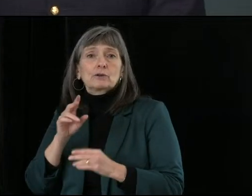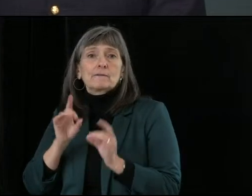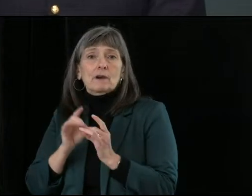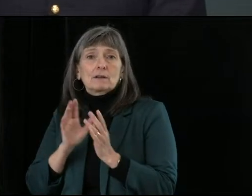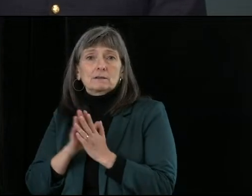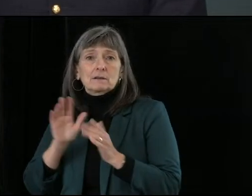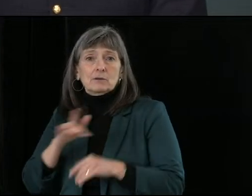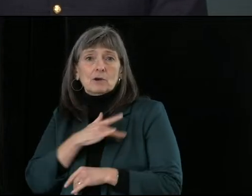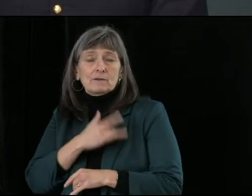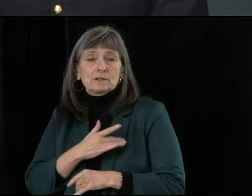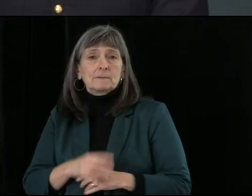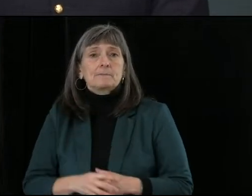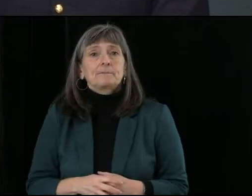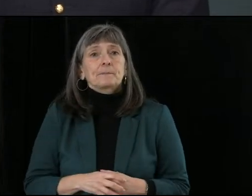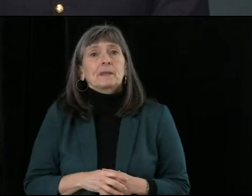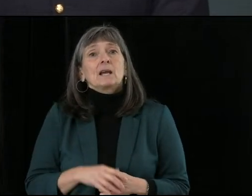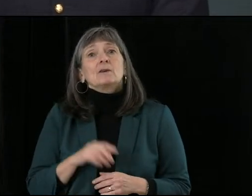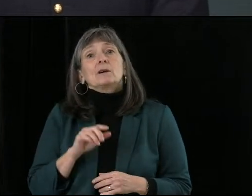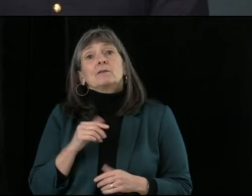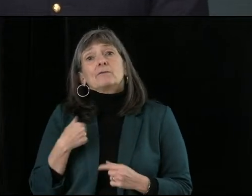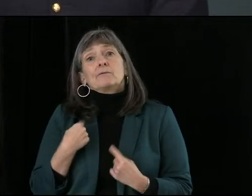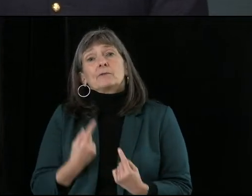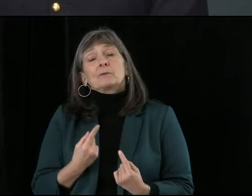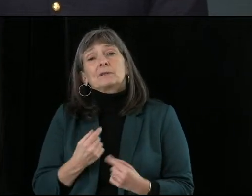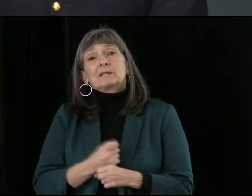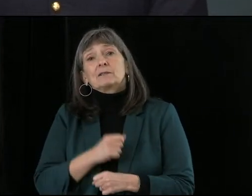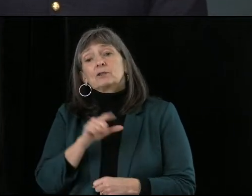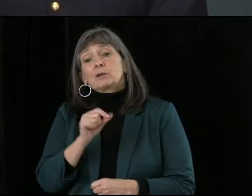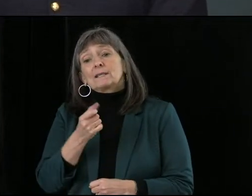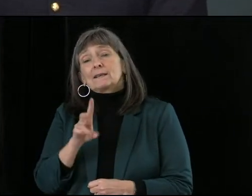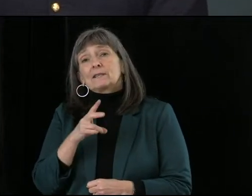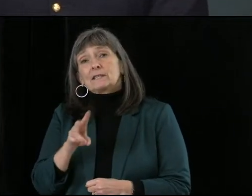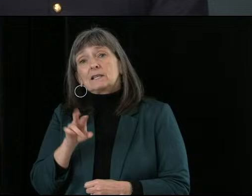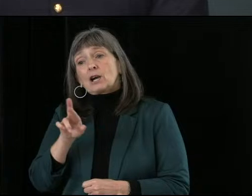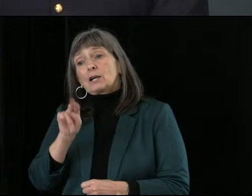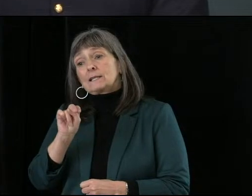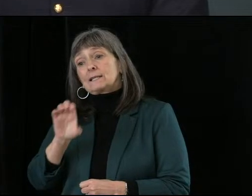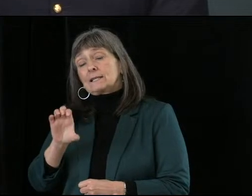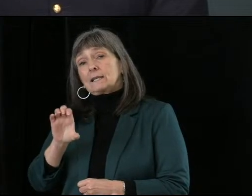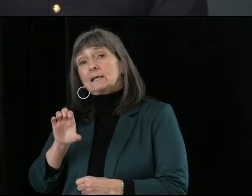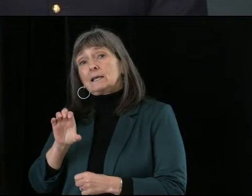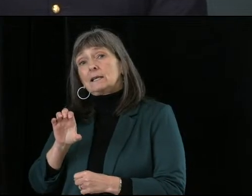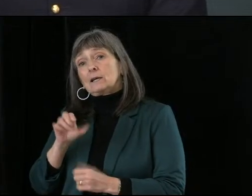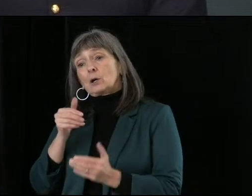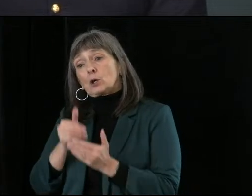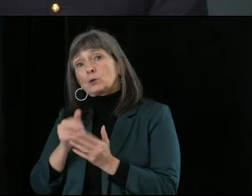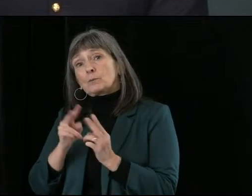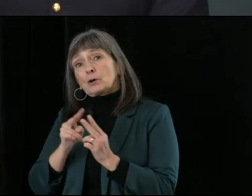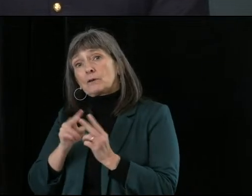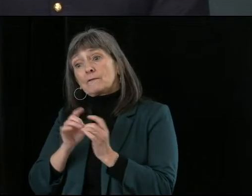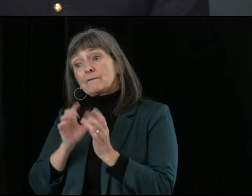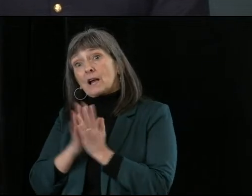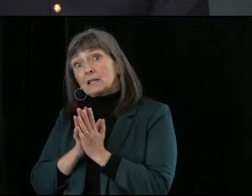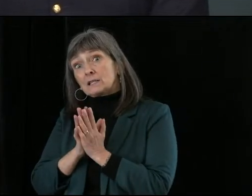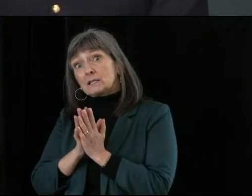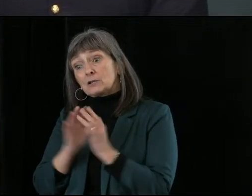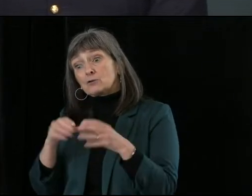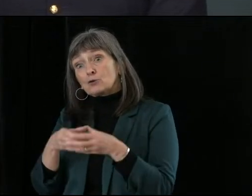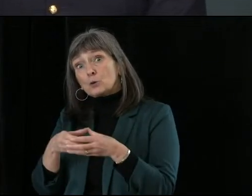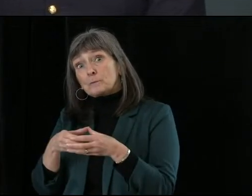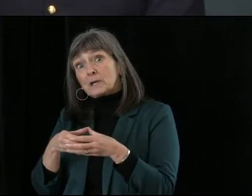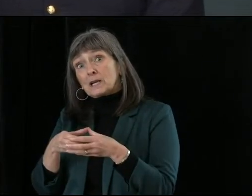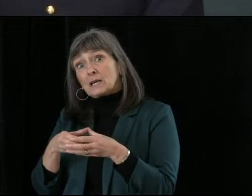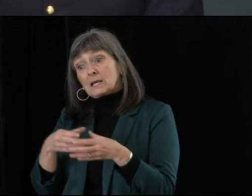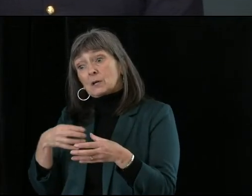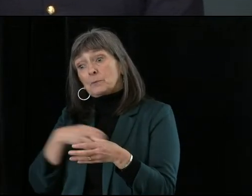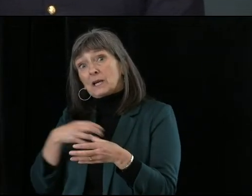on data from 2017, the RNC Intimate Partner Violence Unit receives over 1,500 intimate